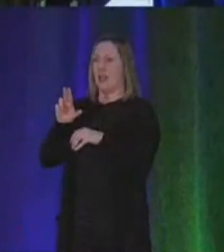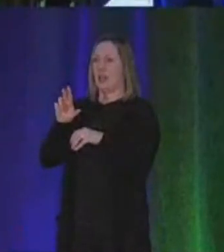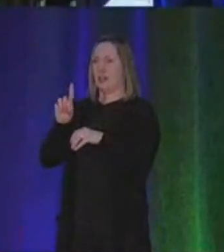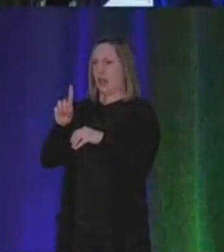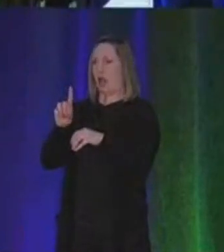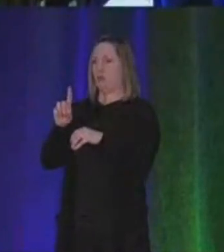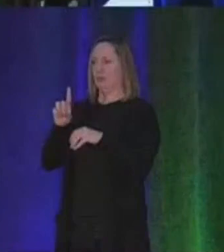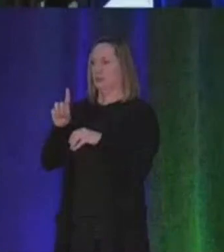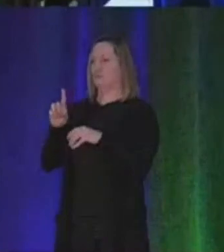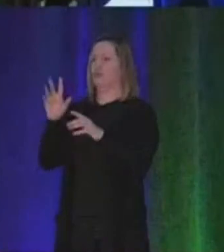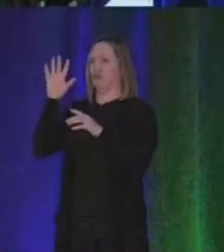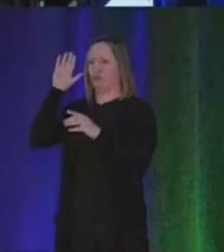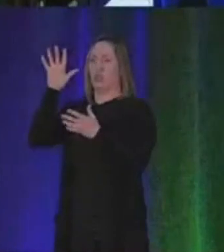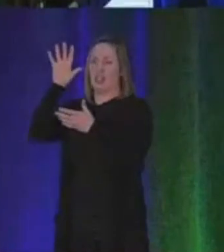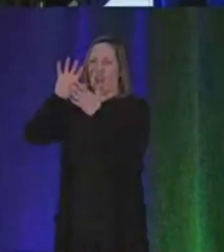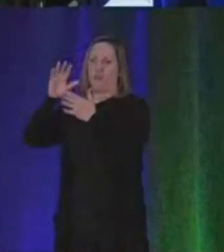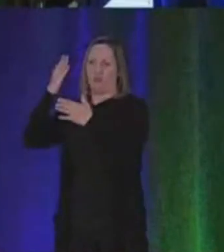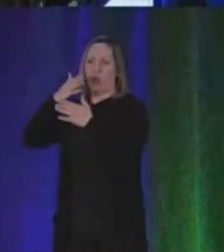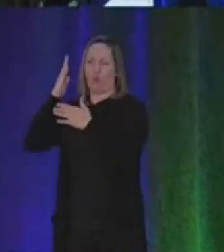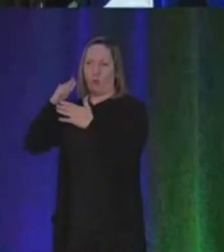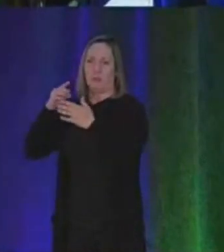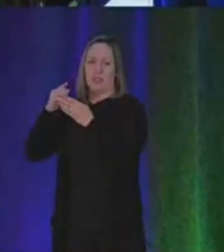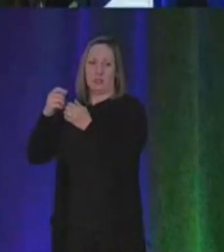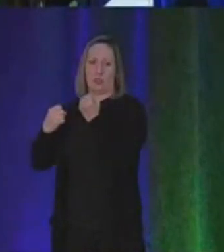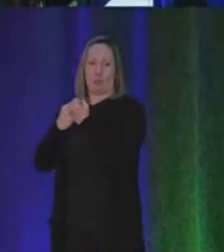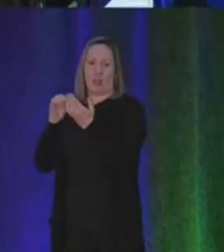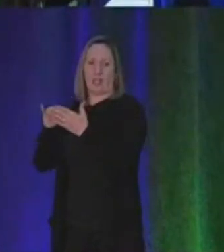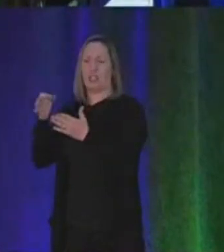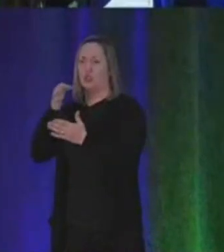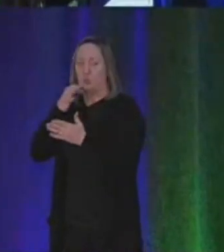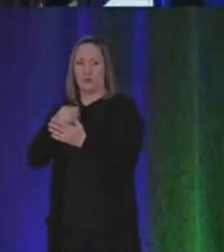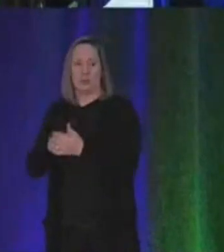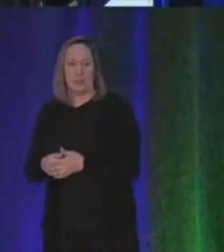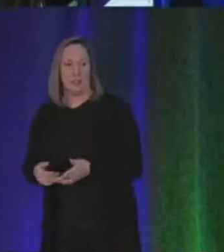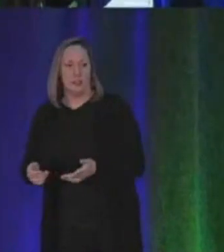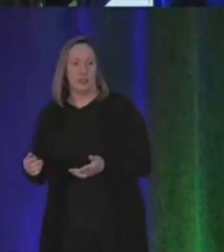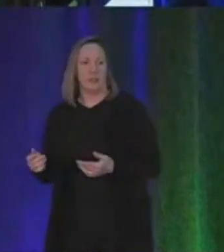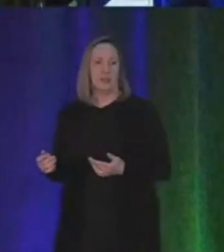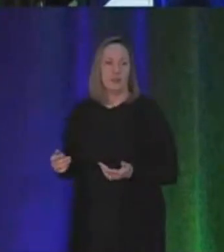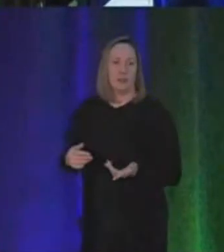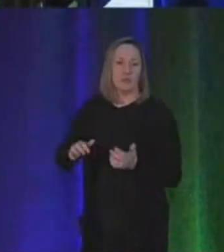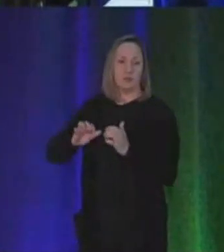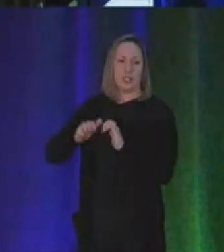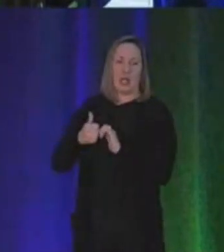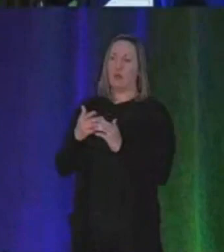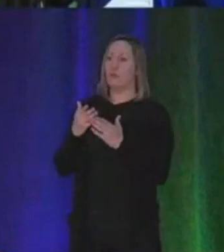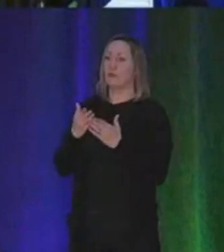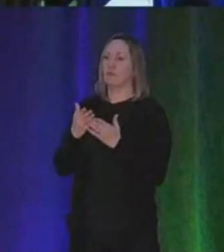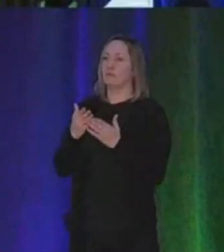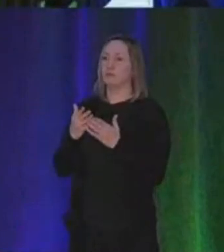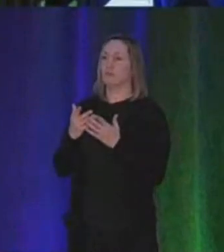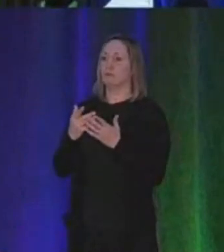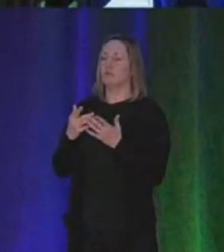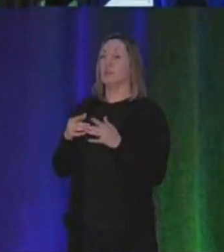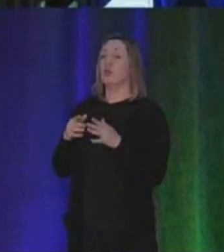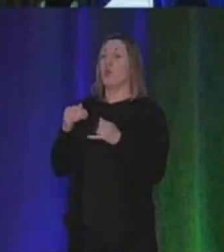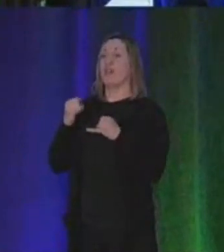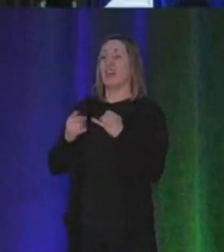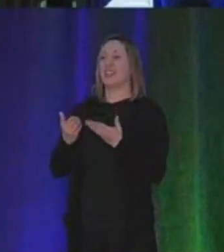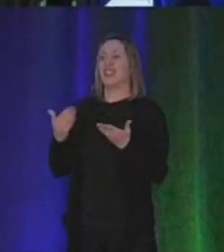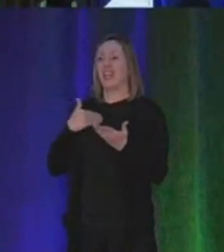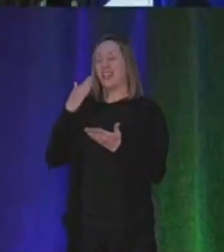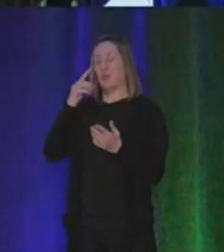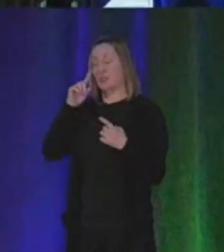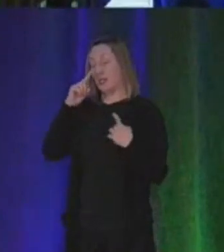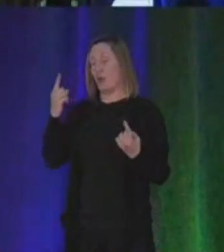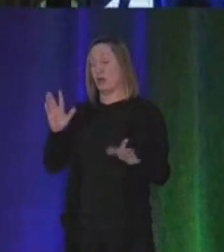so ISR will kind of go away. It's kind of an artifact of the way things are currently done. So one last thing, because I know this is getting